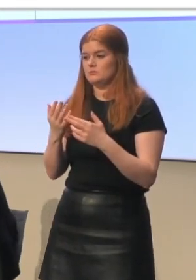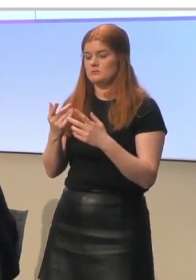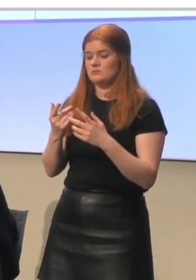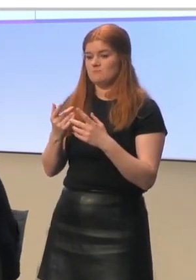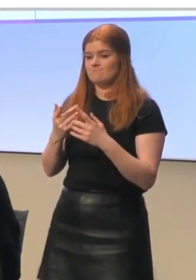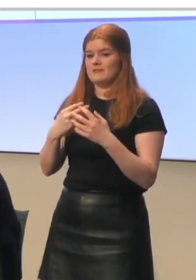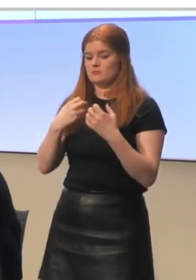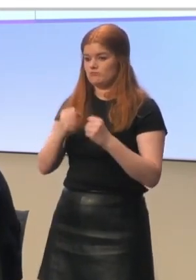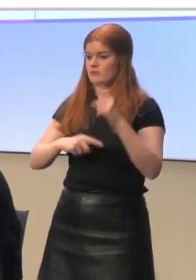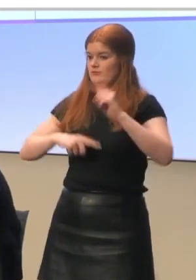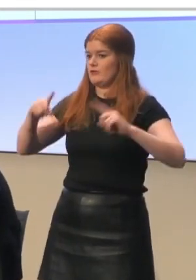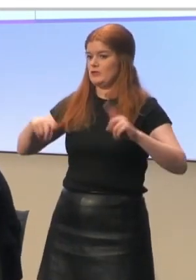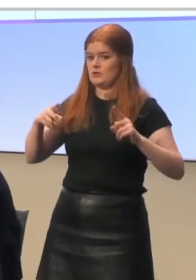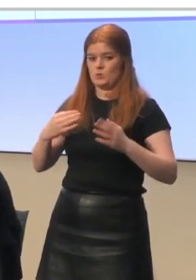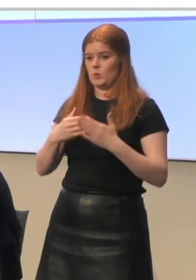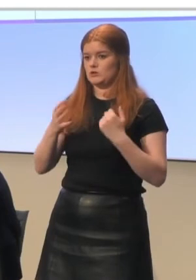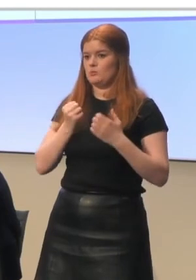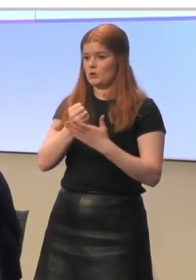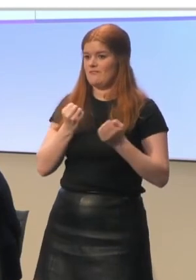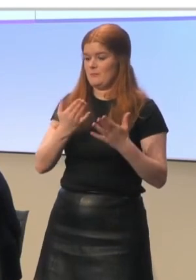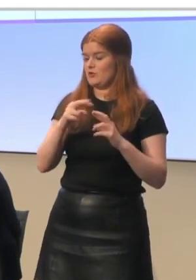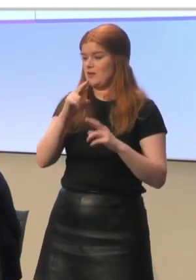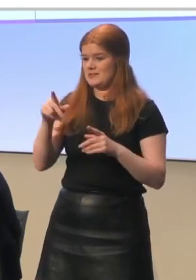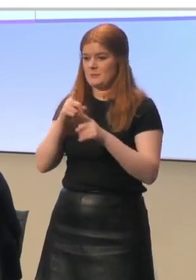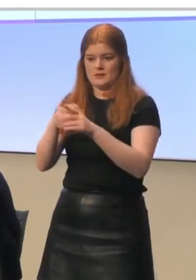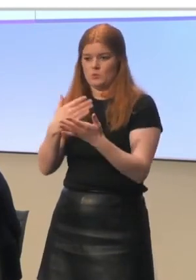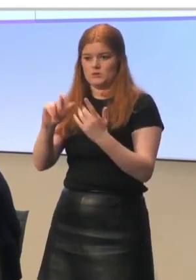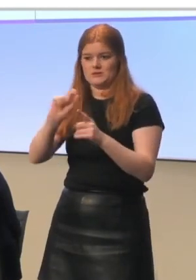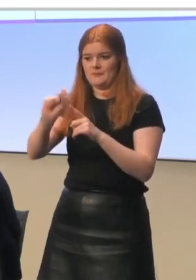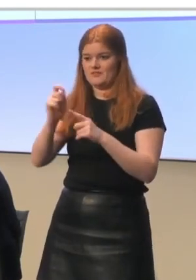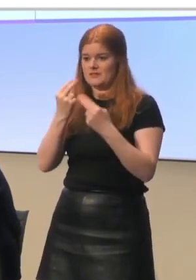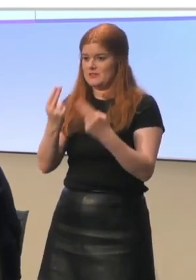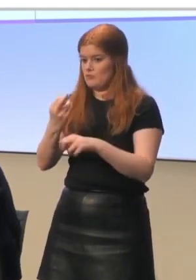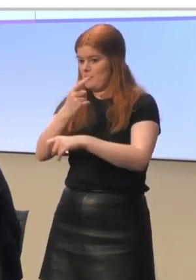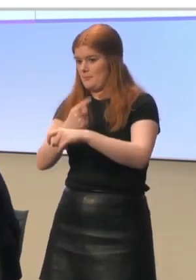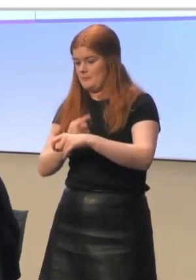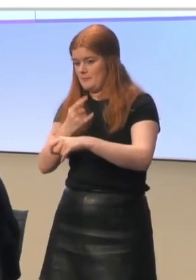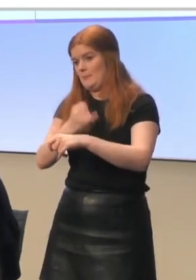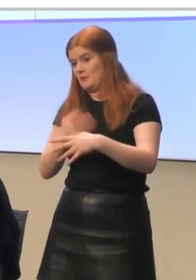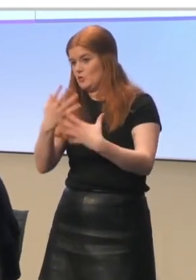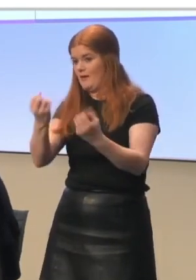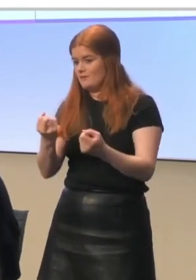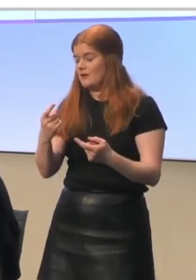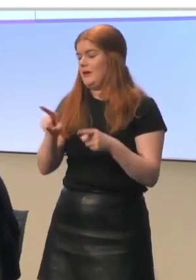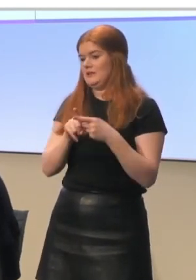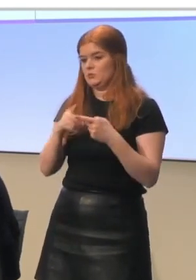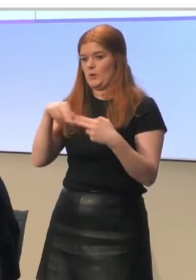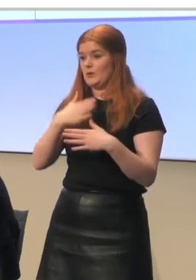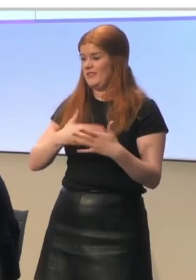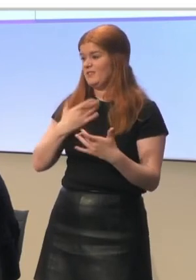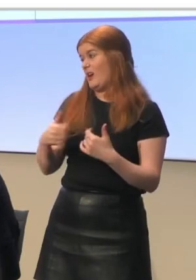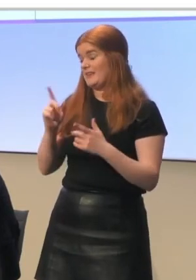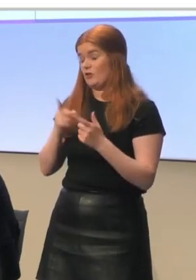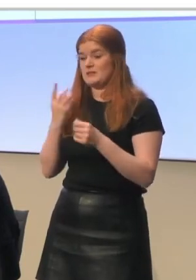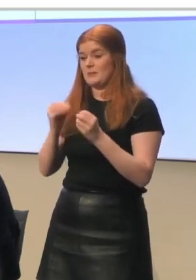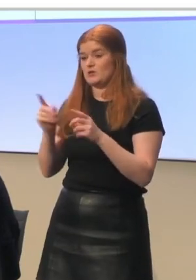variation in the availability of supports, depending on the type of need and the type of impairment. And again, as has been covered really well earlier,